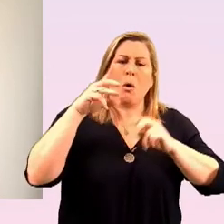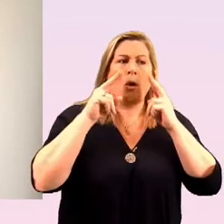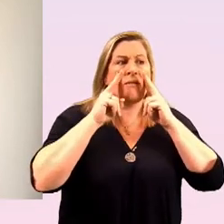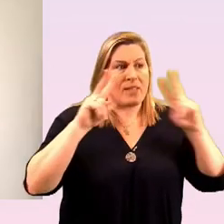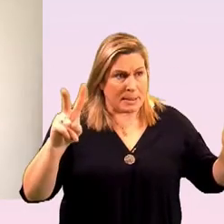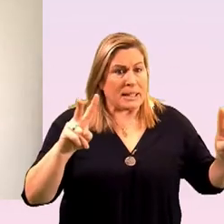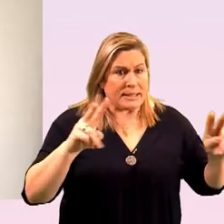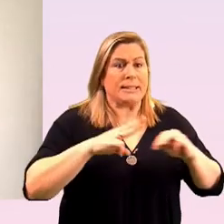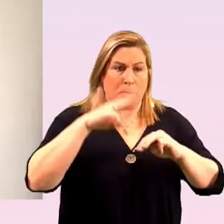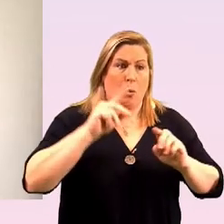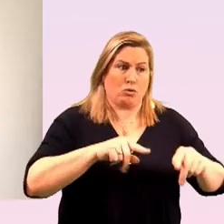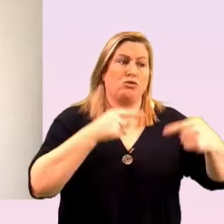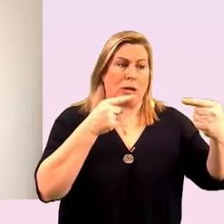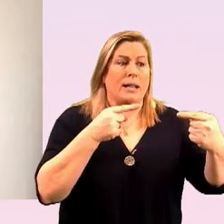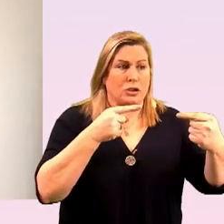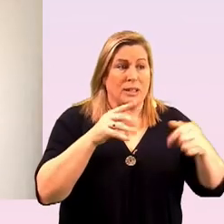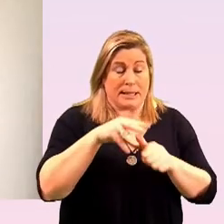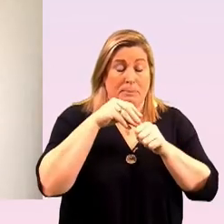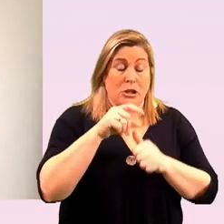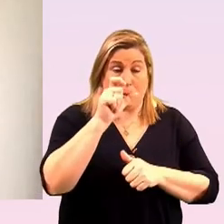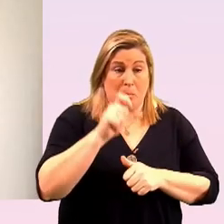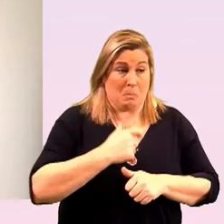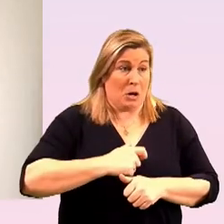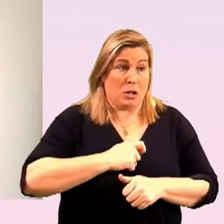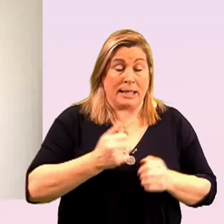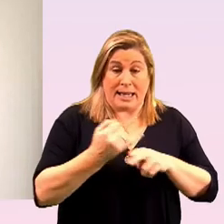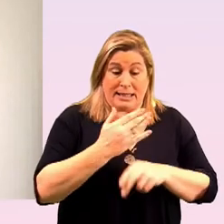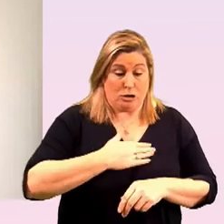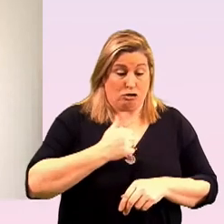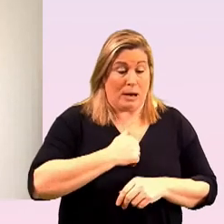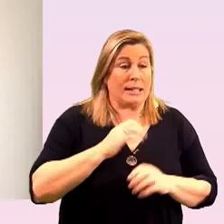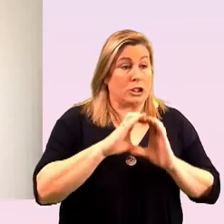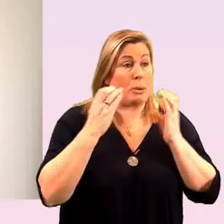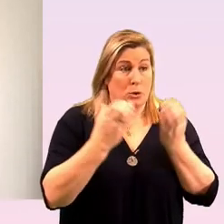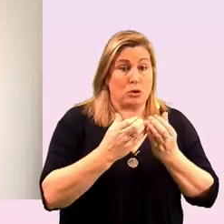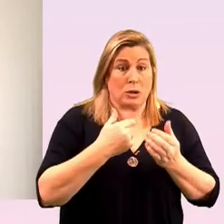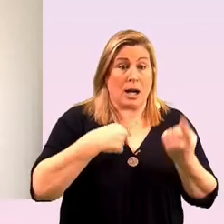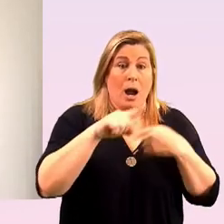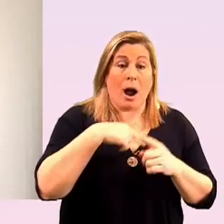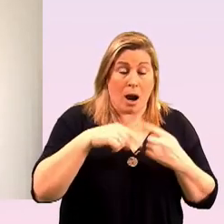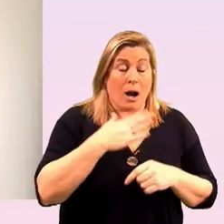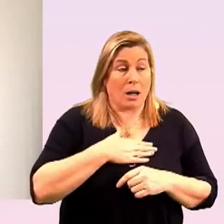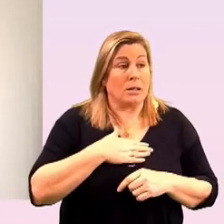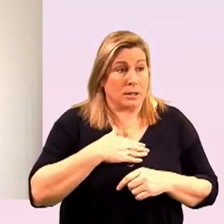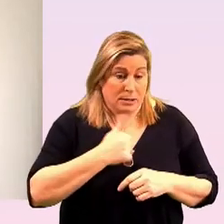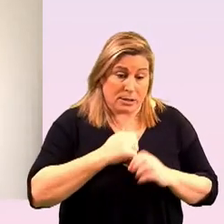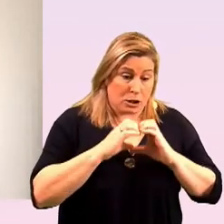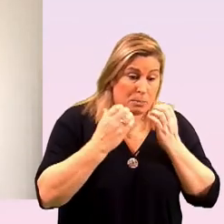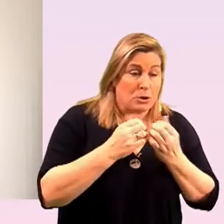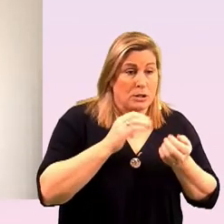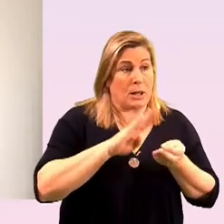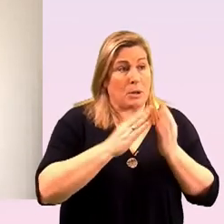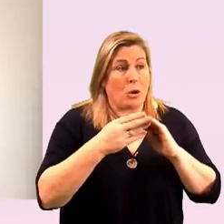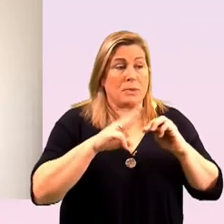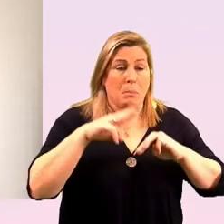challenge, especially as someone within the trans community. I know as our community continues to become more visible, there are